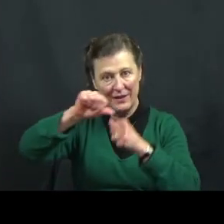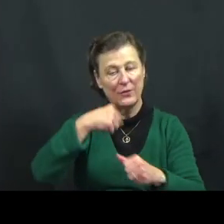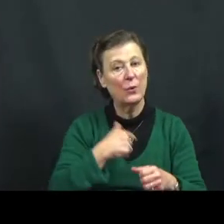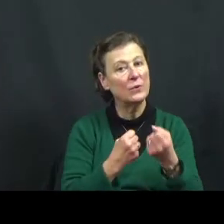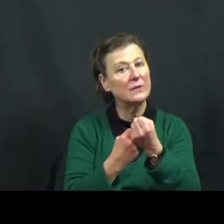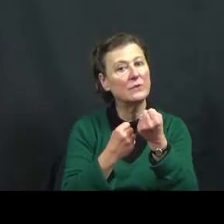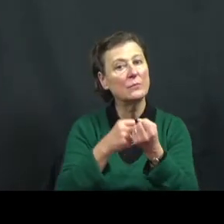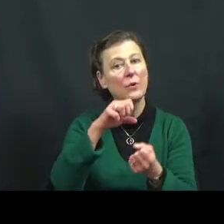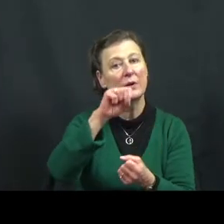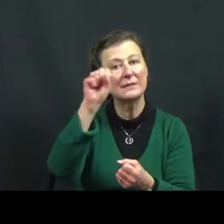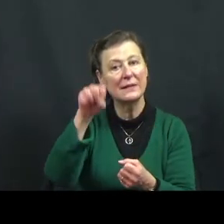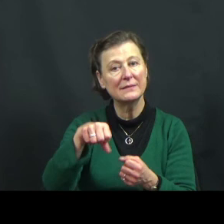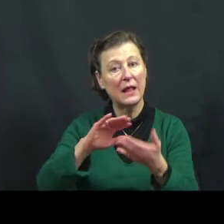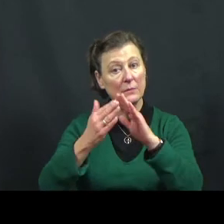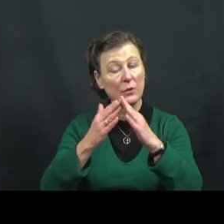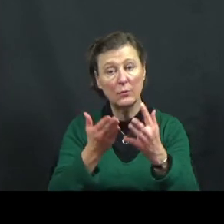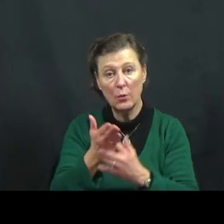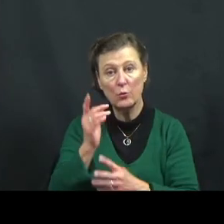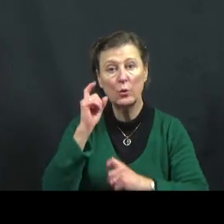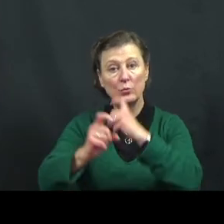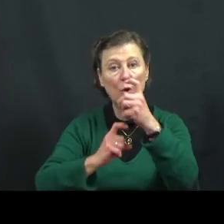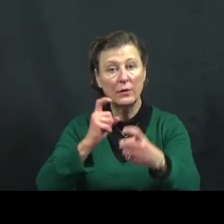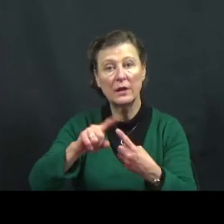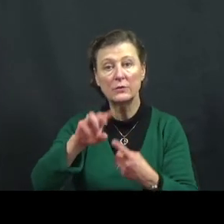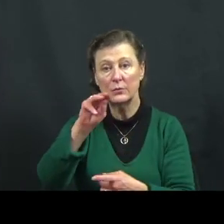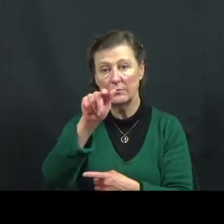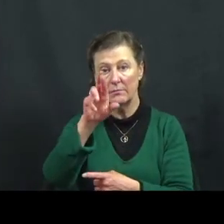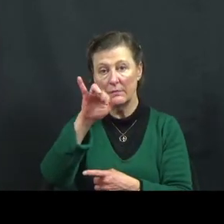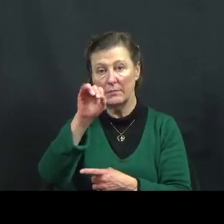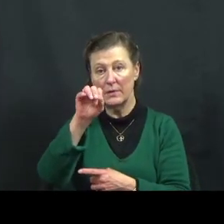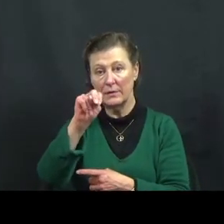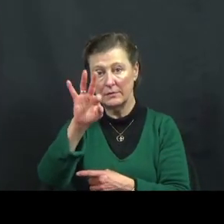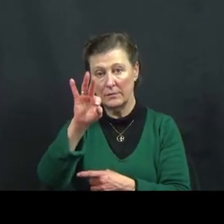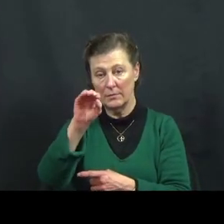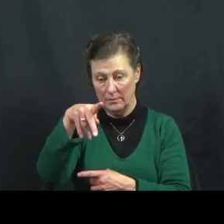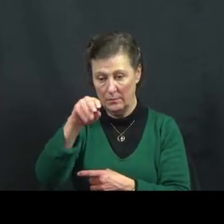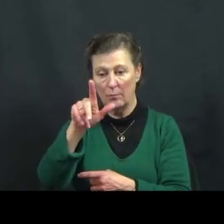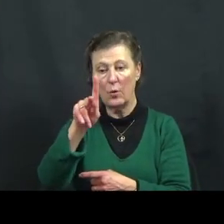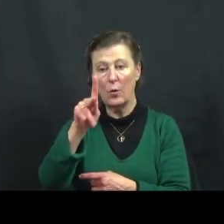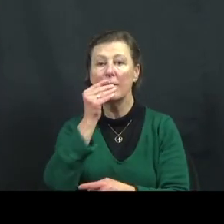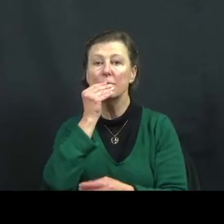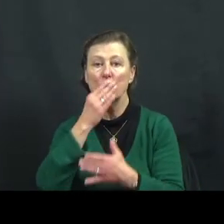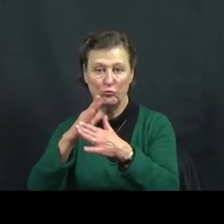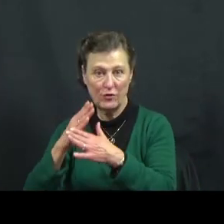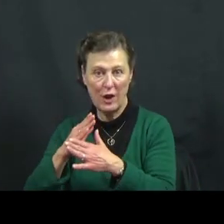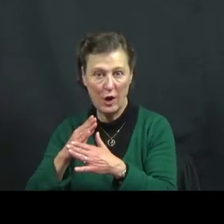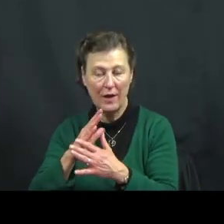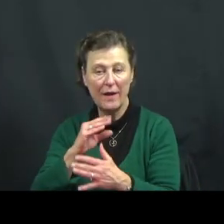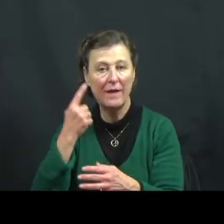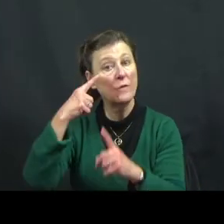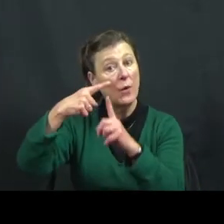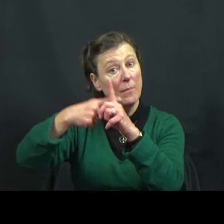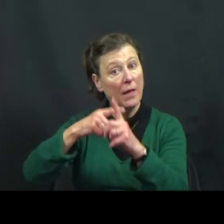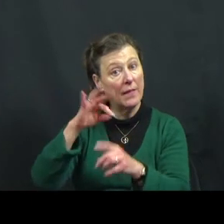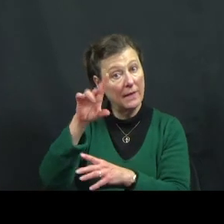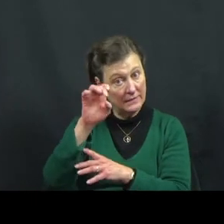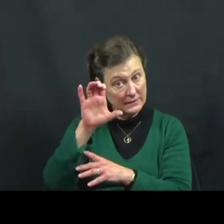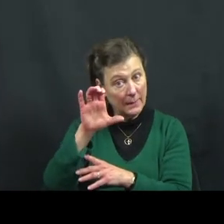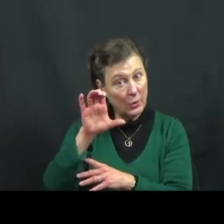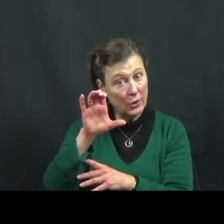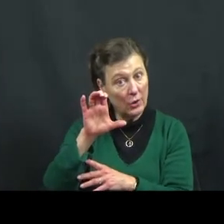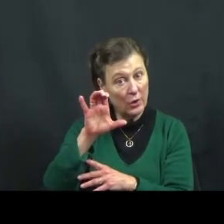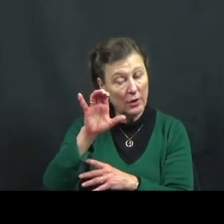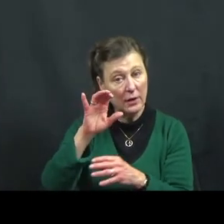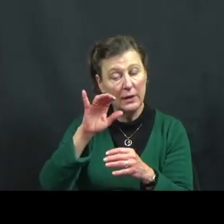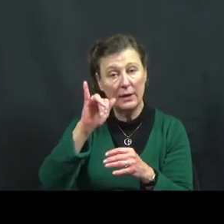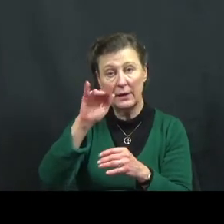support the Salem community through donations to the Marion and Polk Food Share. And for the month of December,